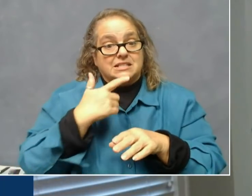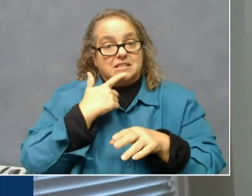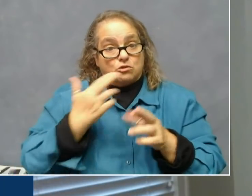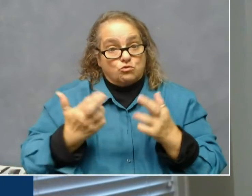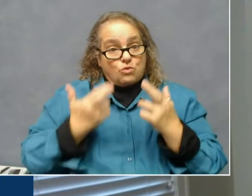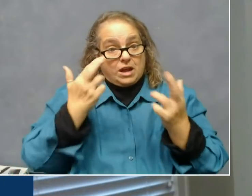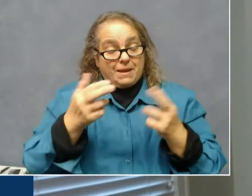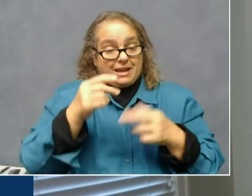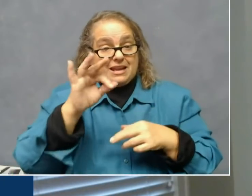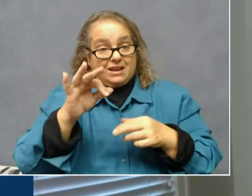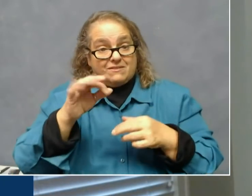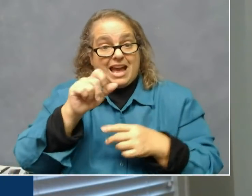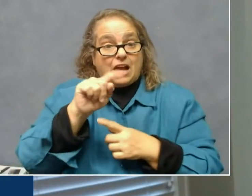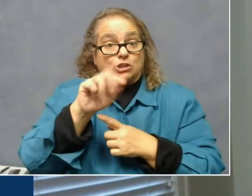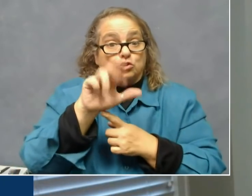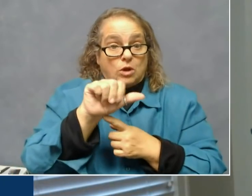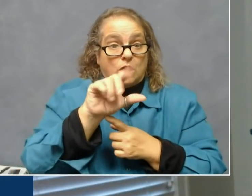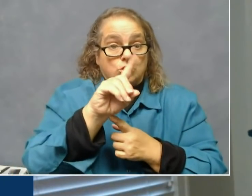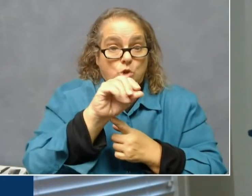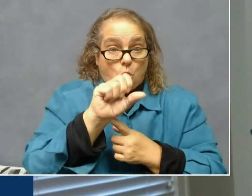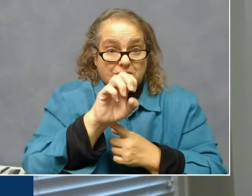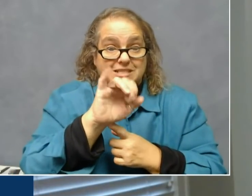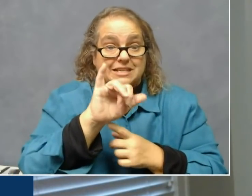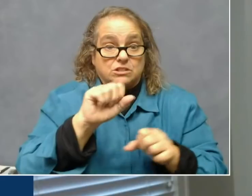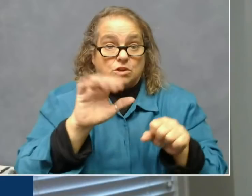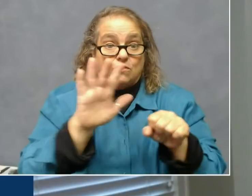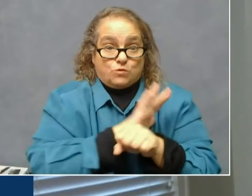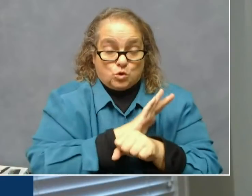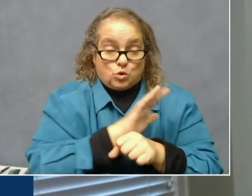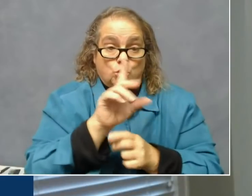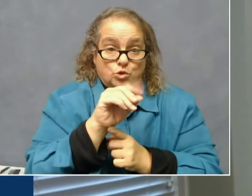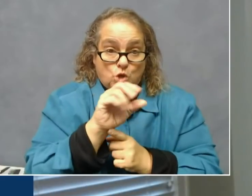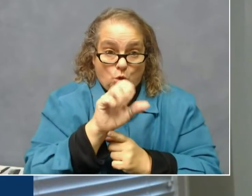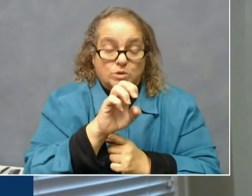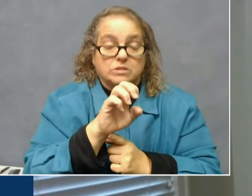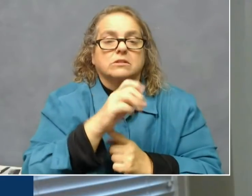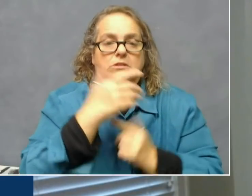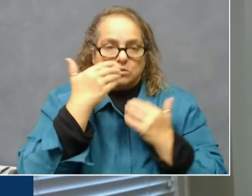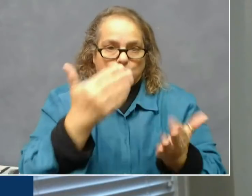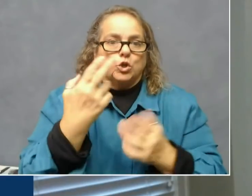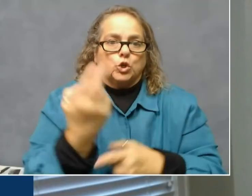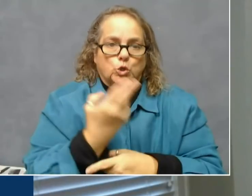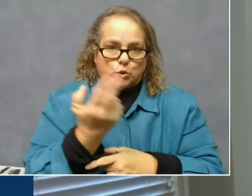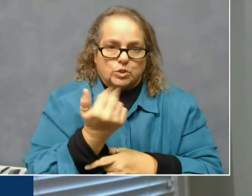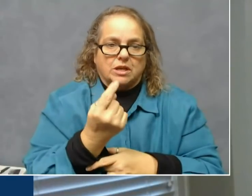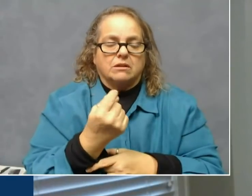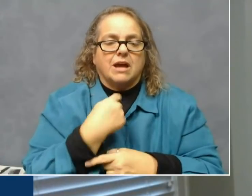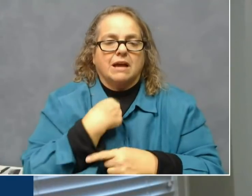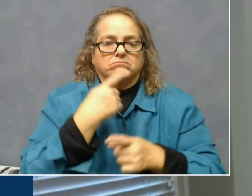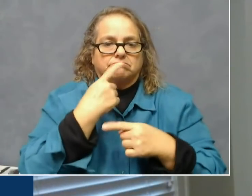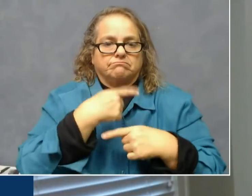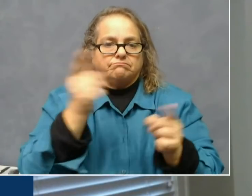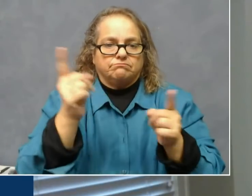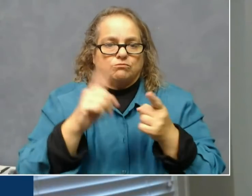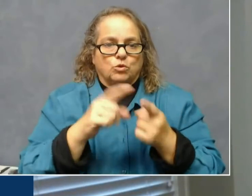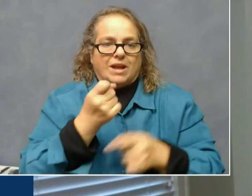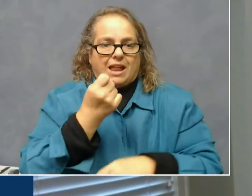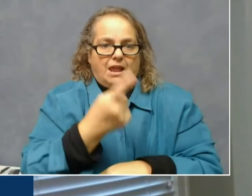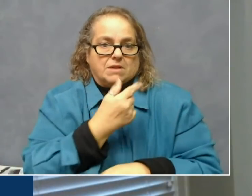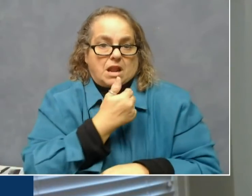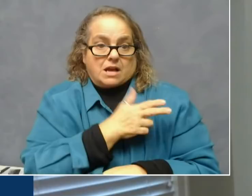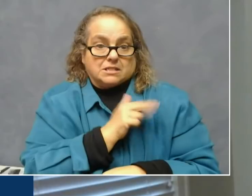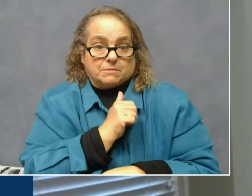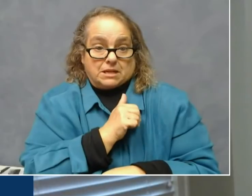doses, that they be used. And I issued a memorandum today to the 11 hospitals who currently have inventory in Kentucky that